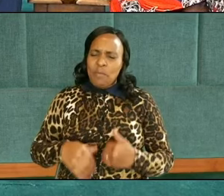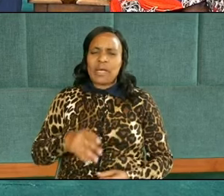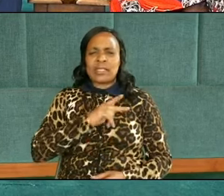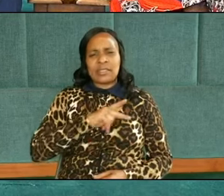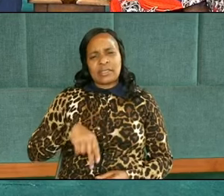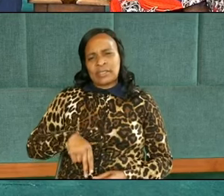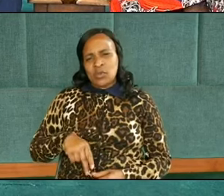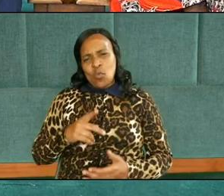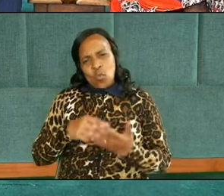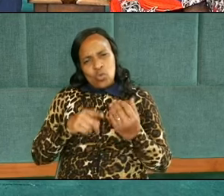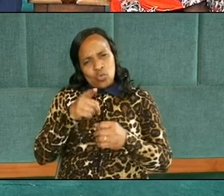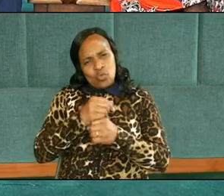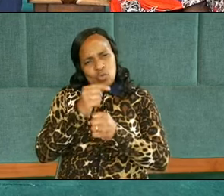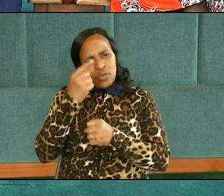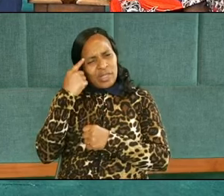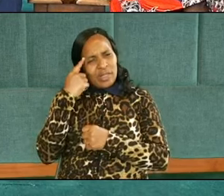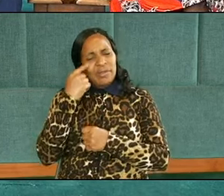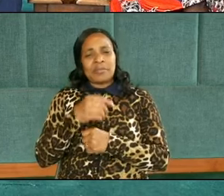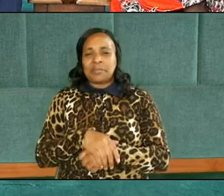you think, Elsie?